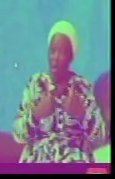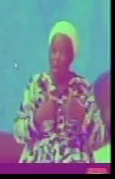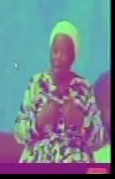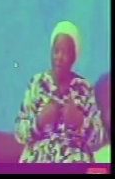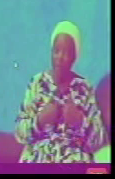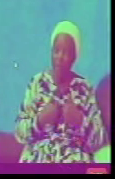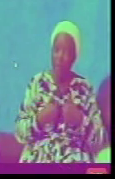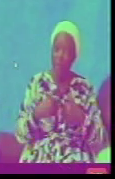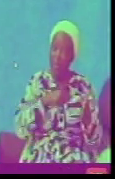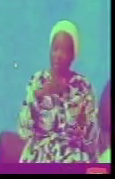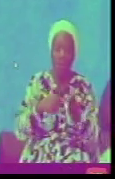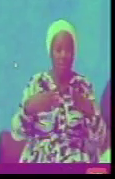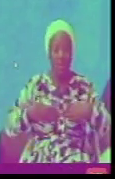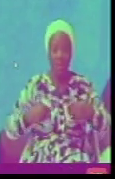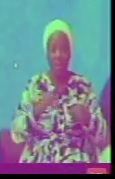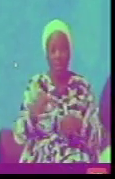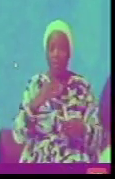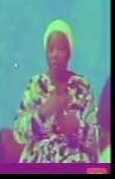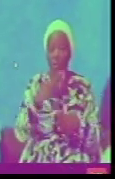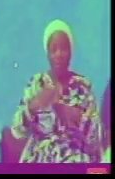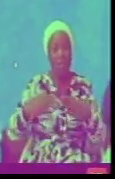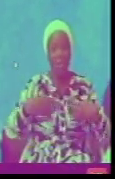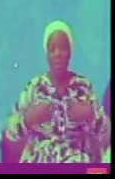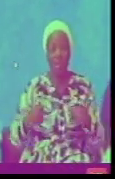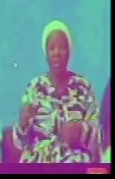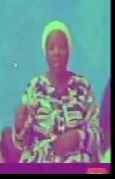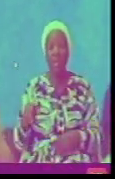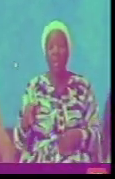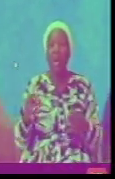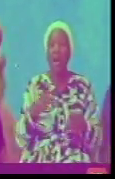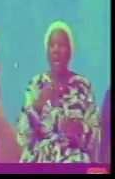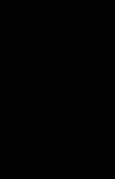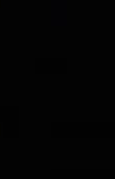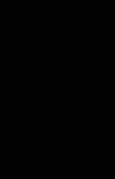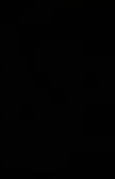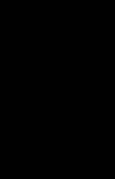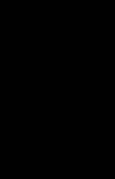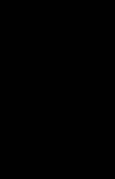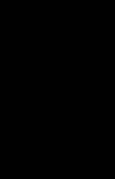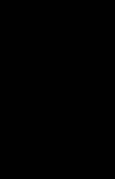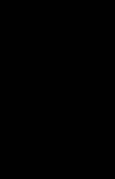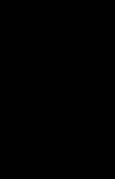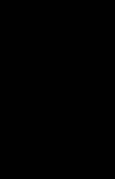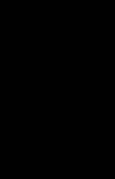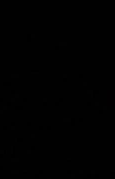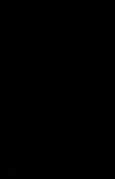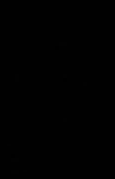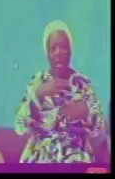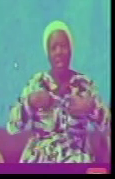before the Lord. You know, if you're going to have this healing,